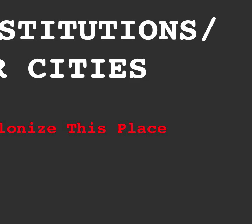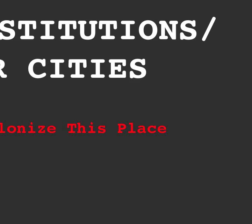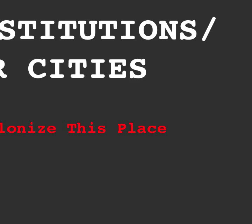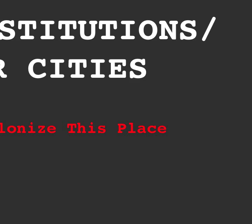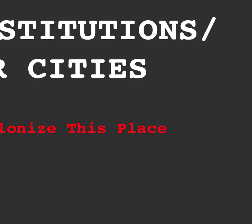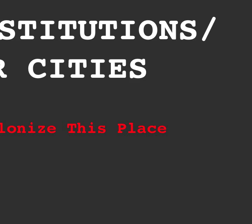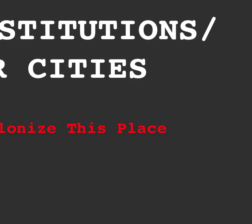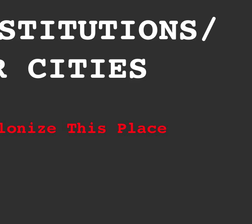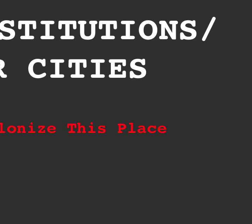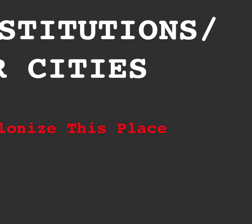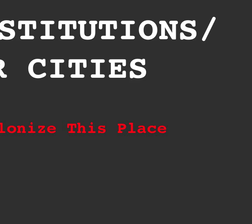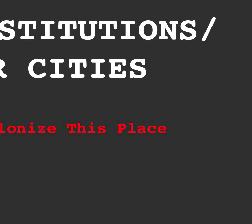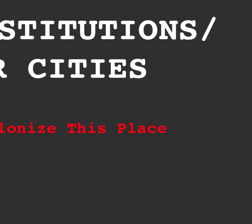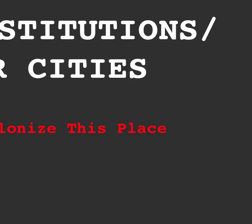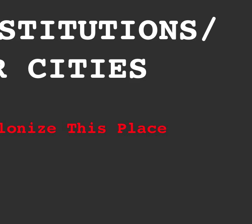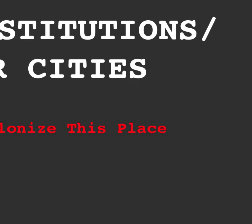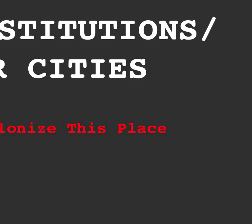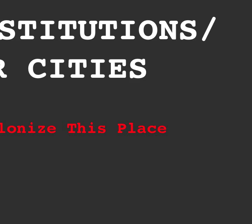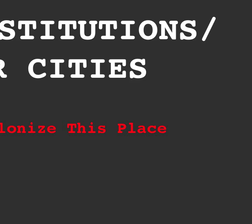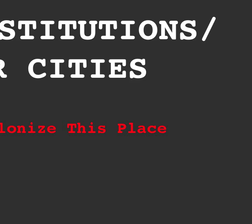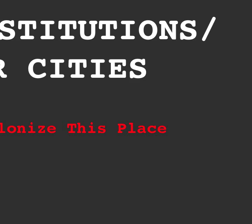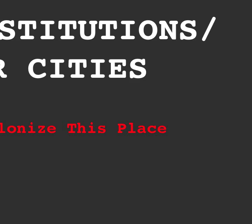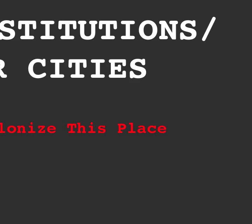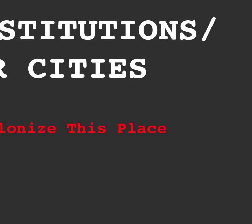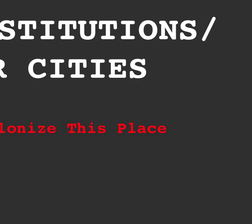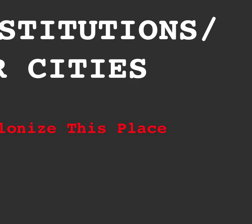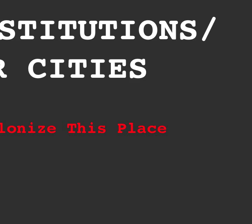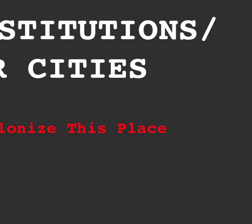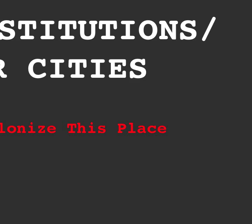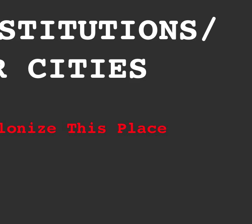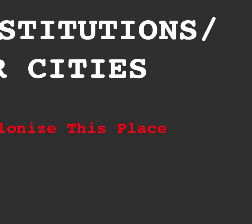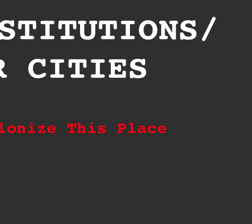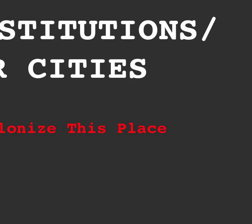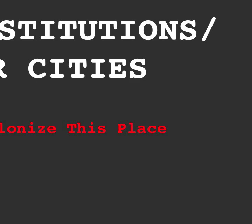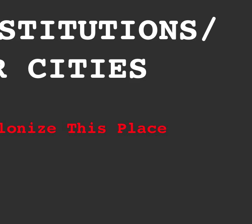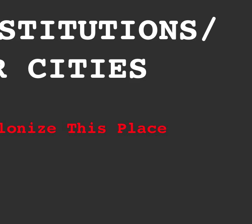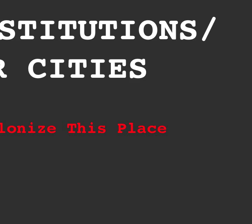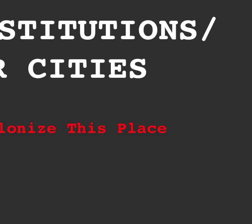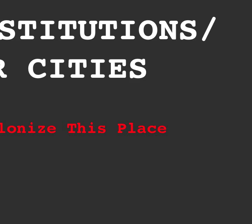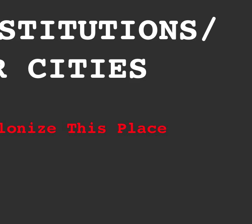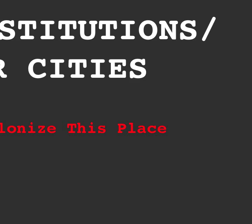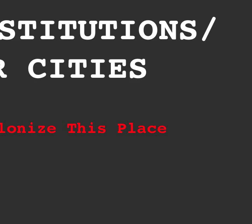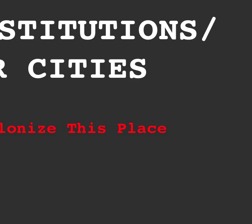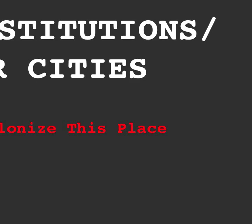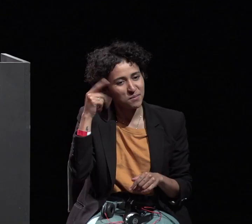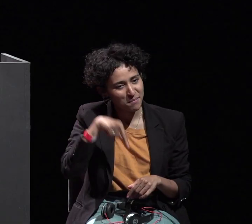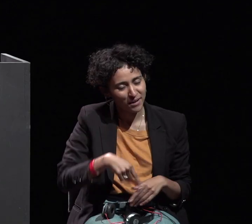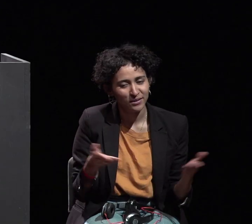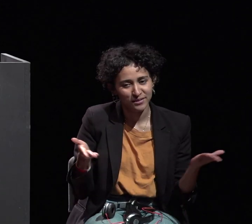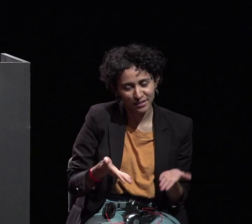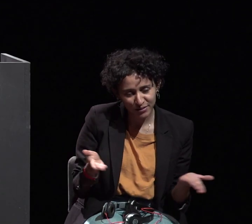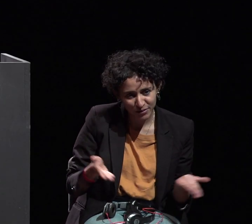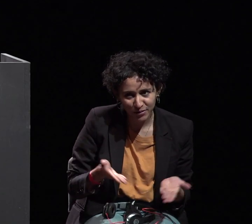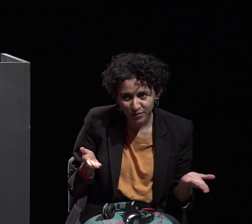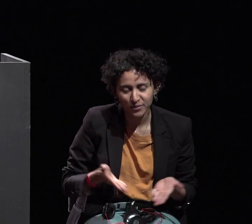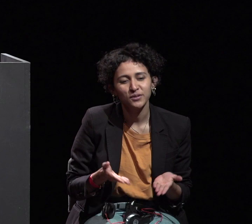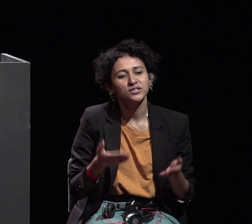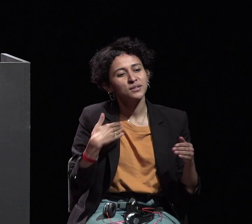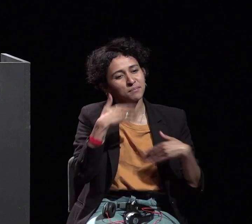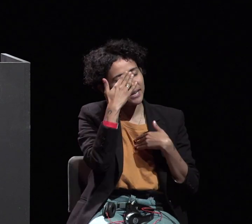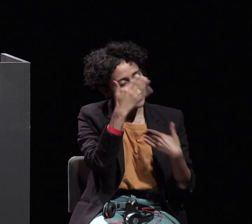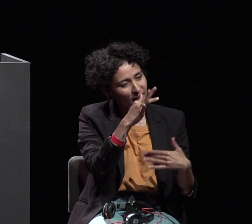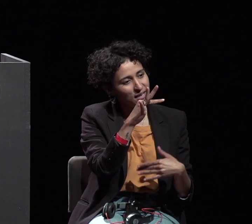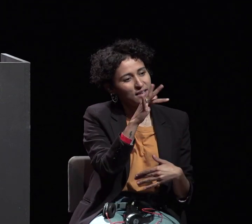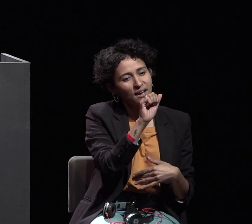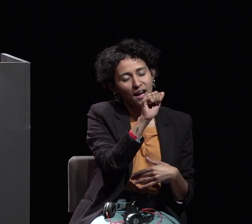Good afternoon. My name is Mars, and I'm excited to be here in Sao Paulo with you guys. Shout out to MASP and Afterall for inviting me here